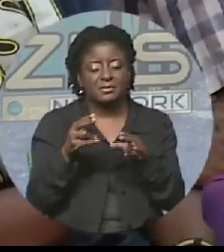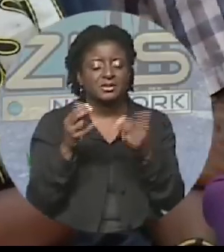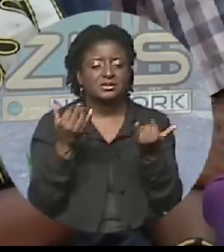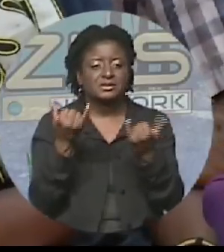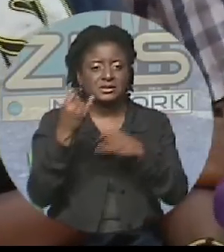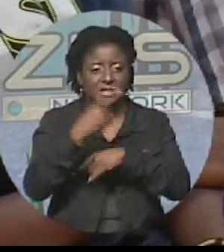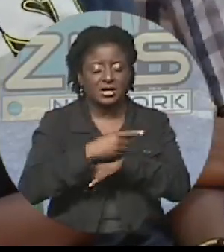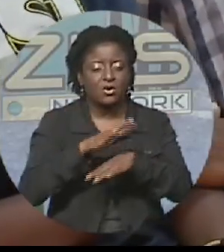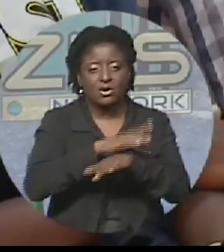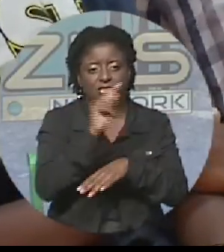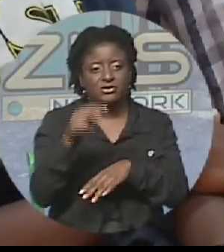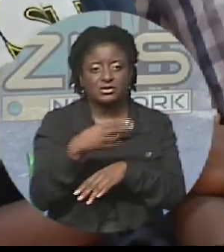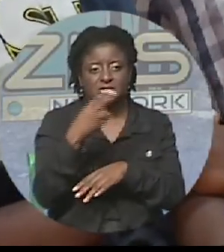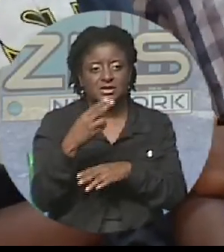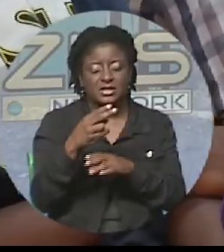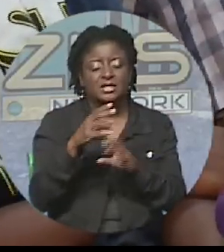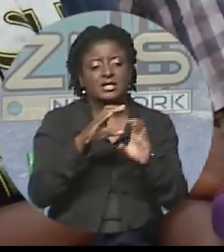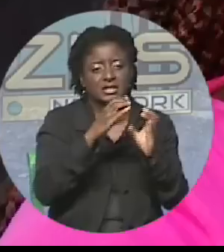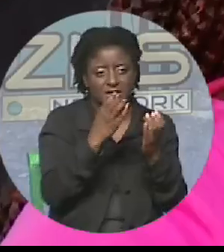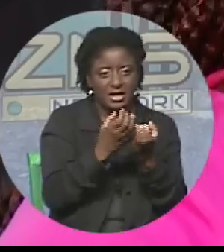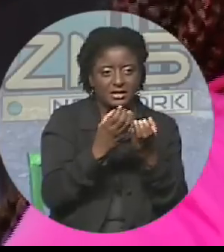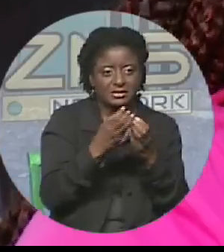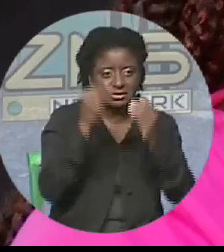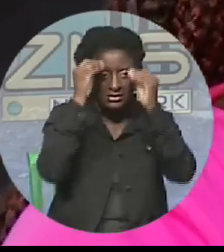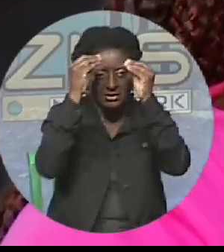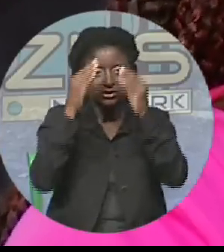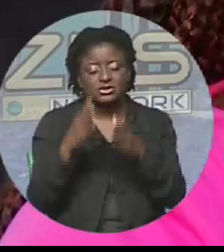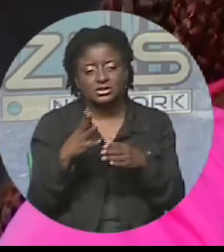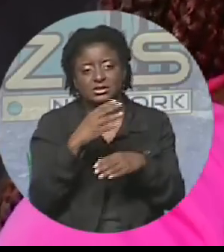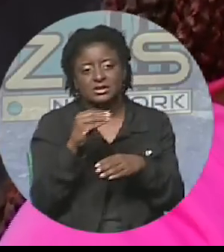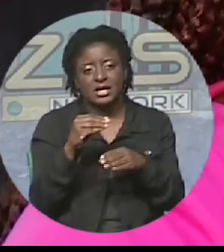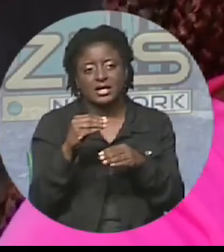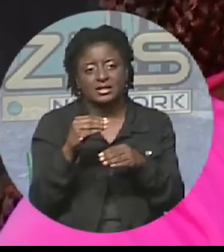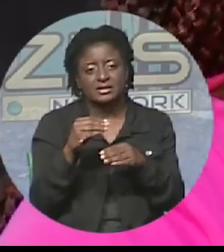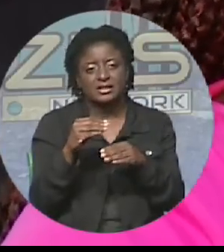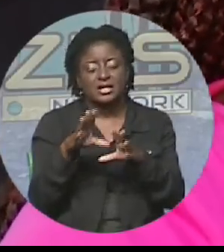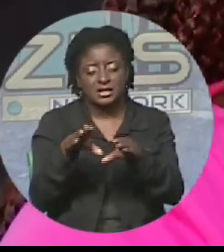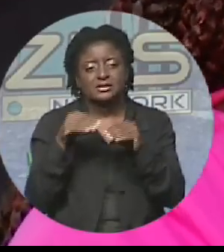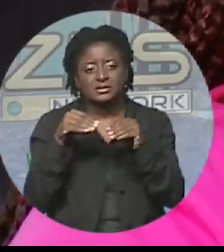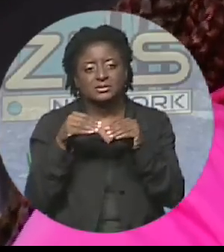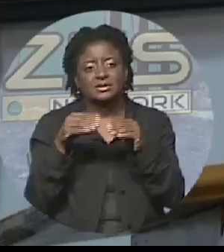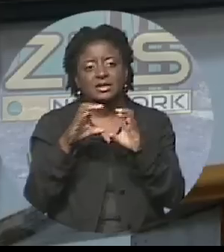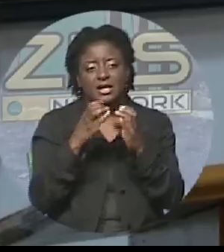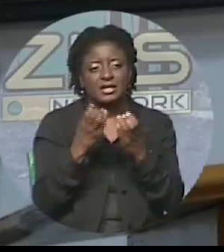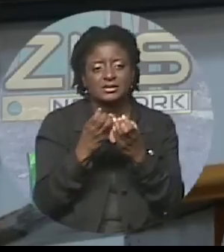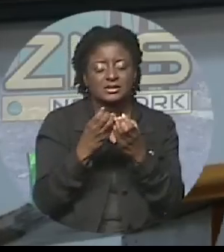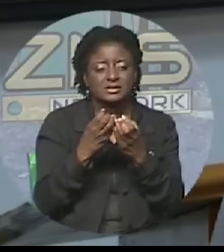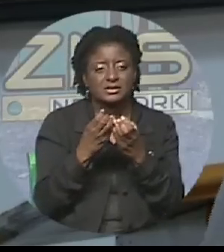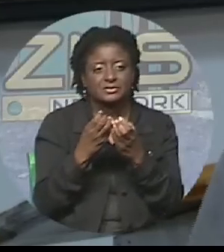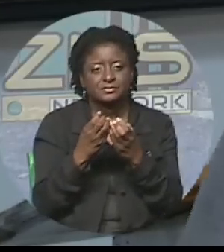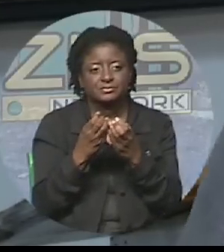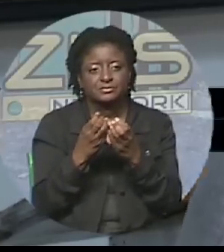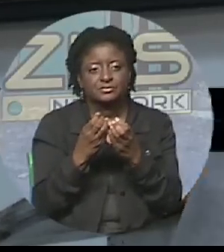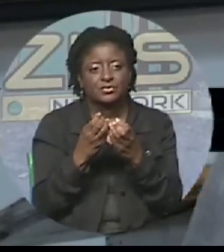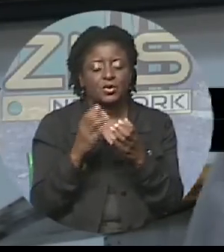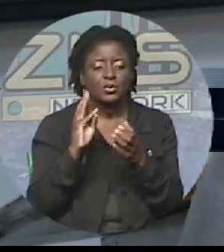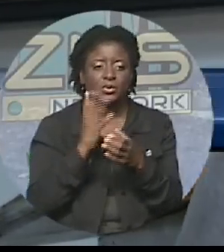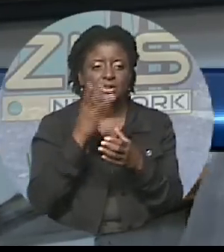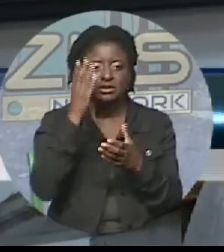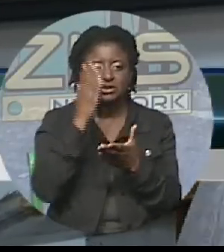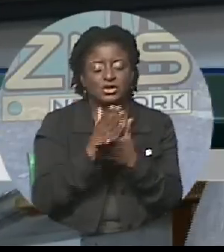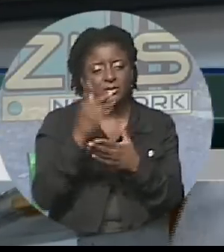classes, the lecturers, as well as the vetting of the classes. We need to destroy this box and thinking that learning has to be